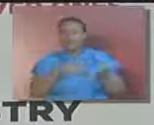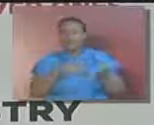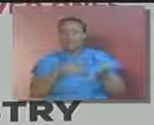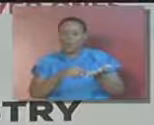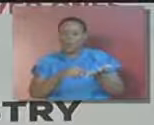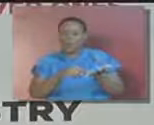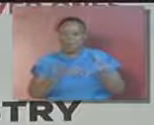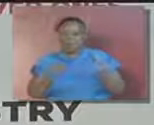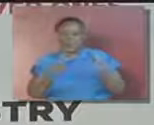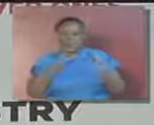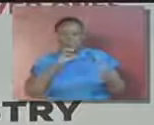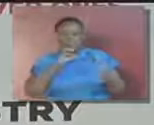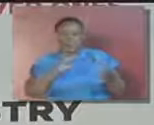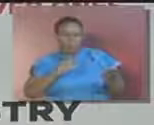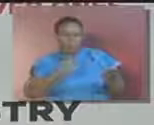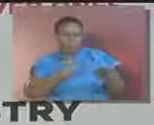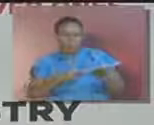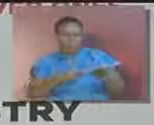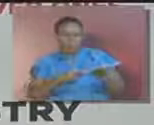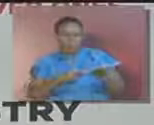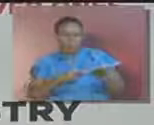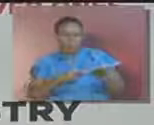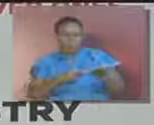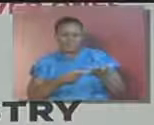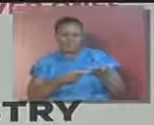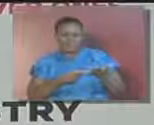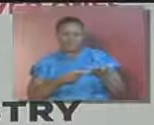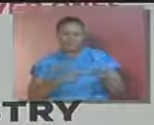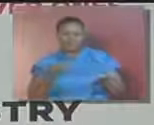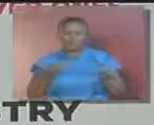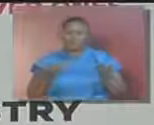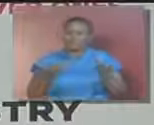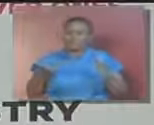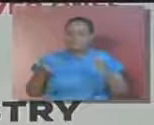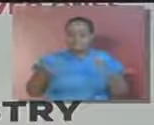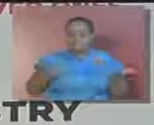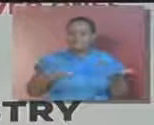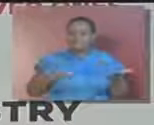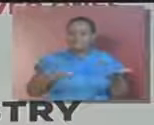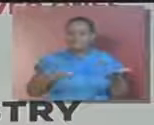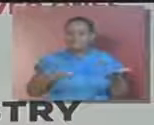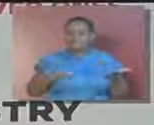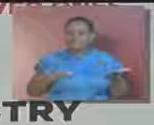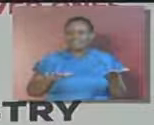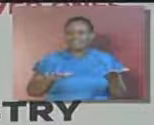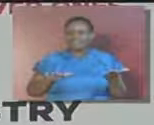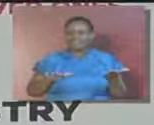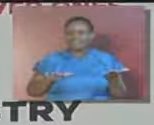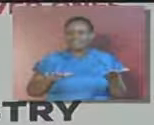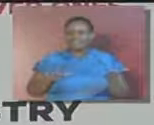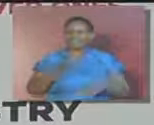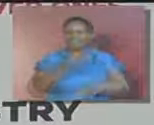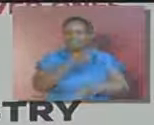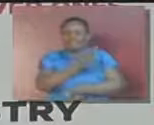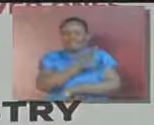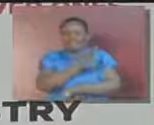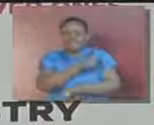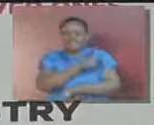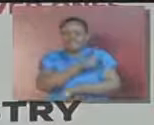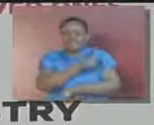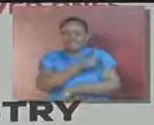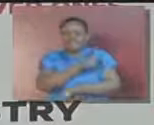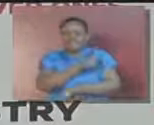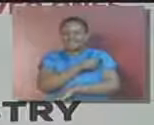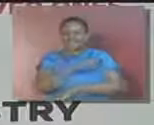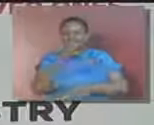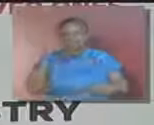who unfortunately passes? Persons in homes are severely immunocompromised. They are very aged